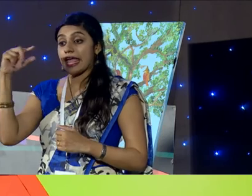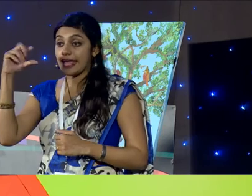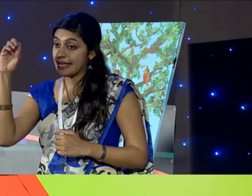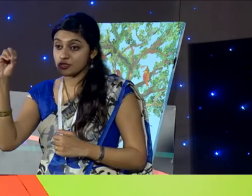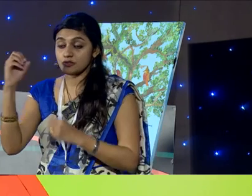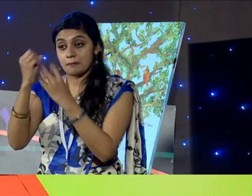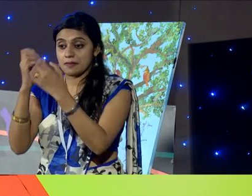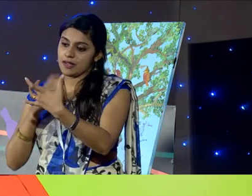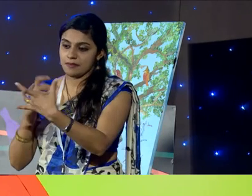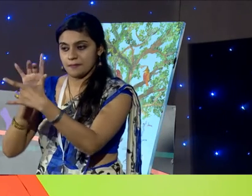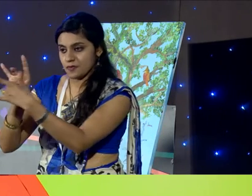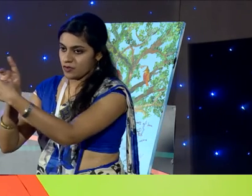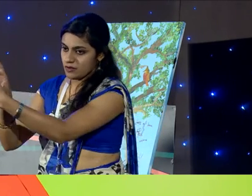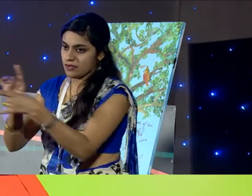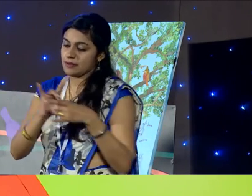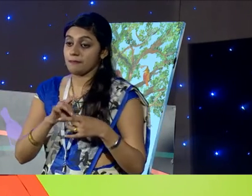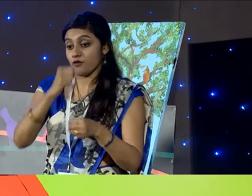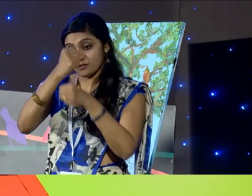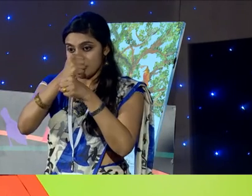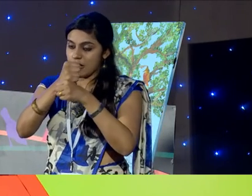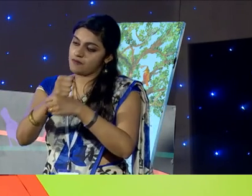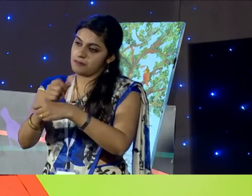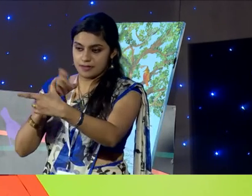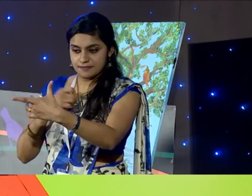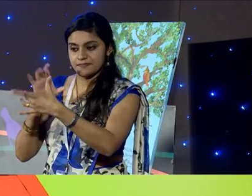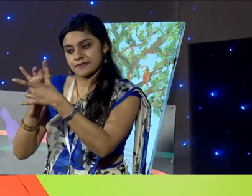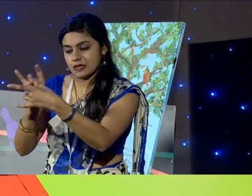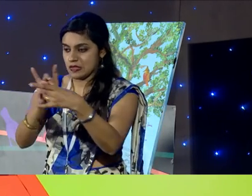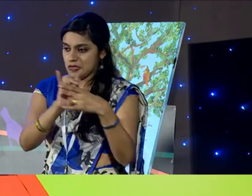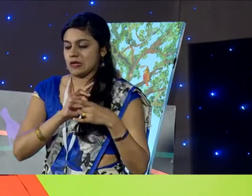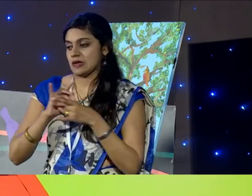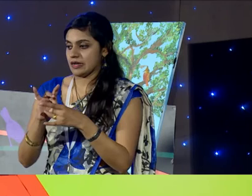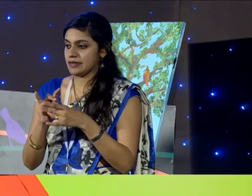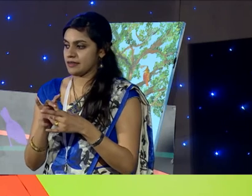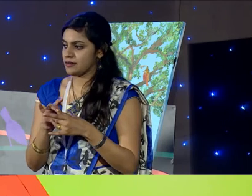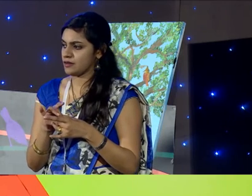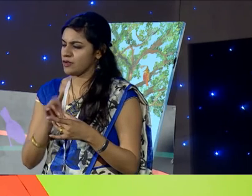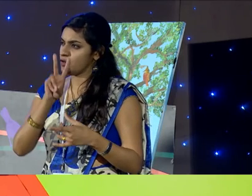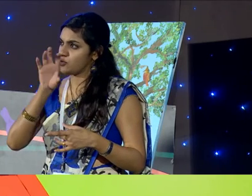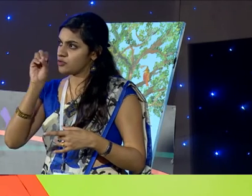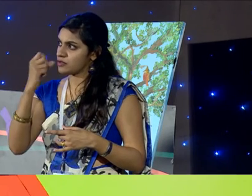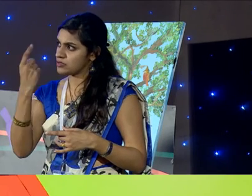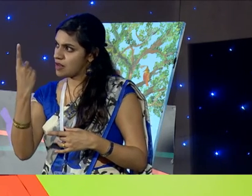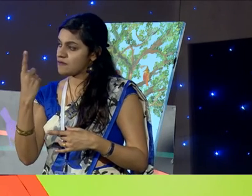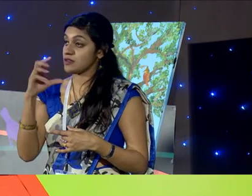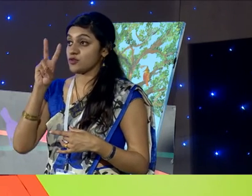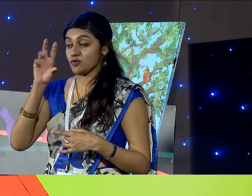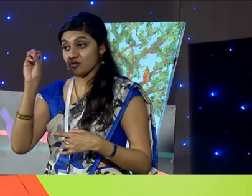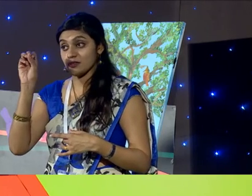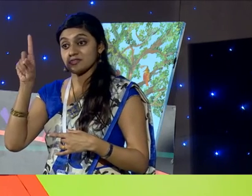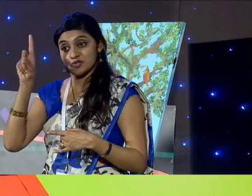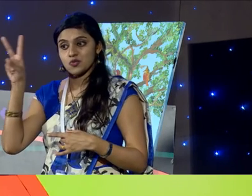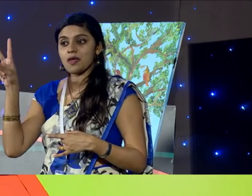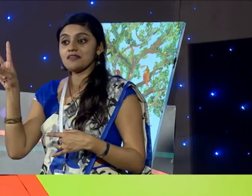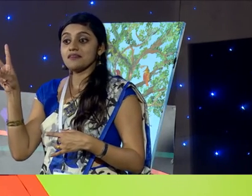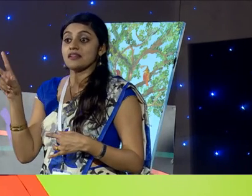very closely, and even the government has recognized our efforts. In 2011 and 2012, we won the national award. We got it